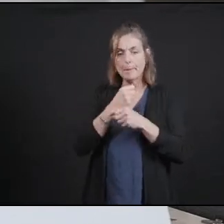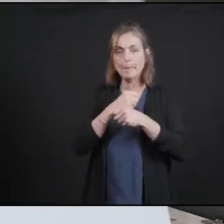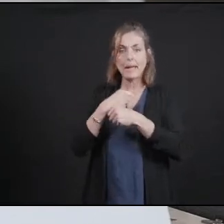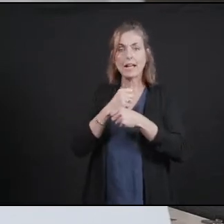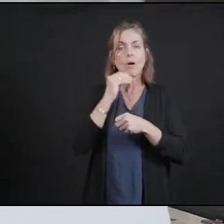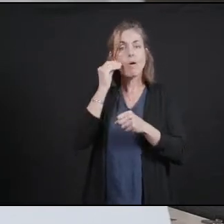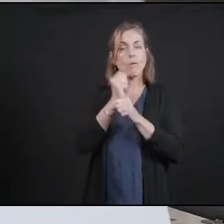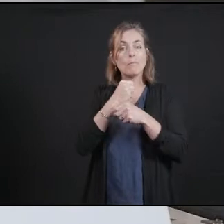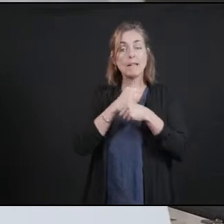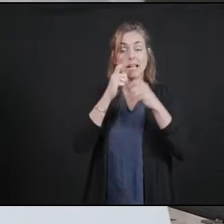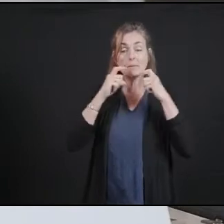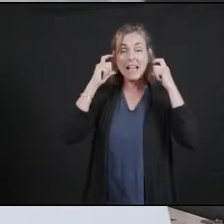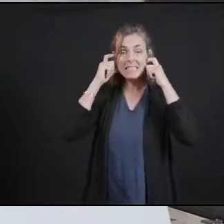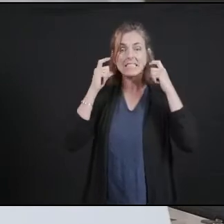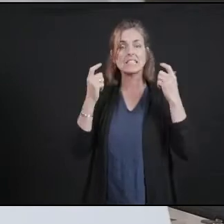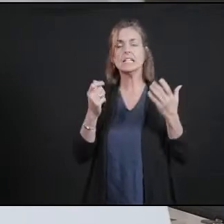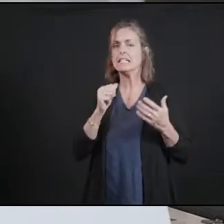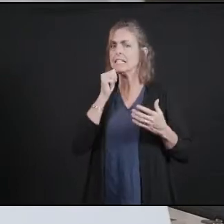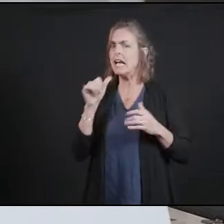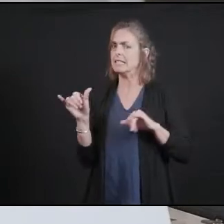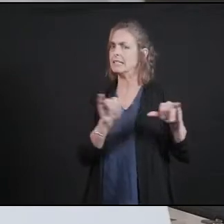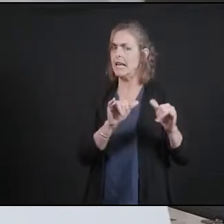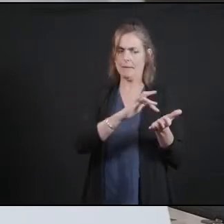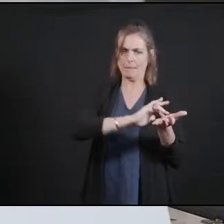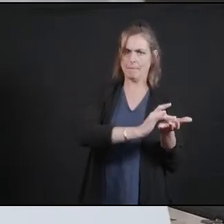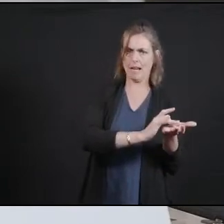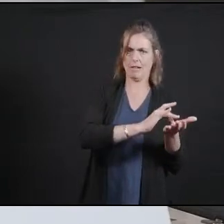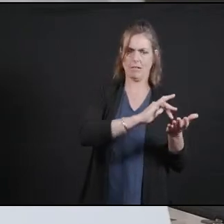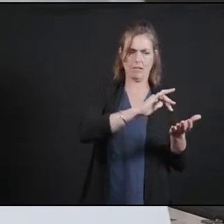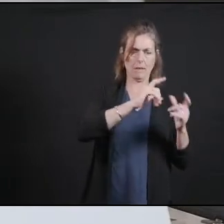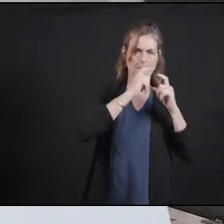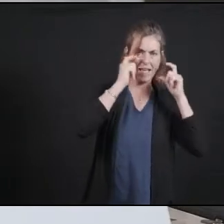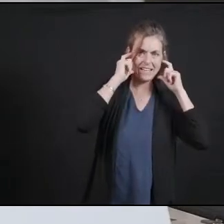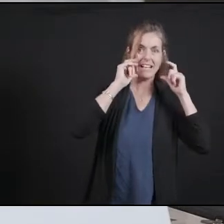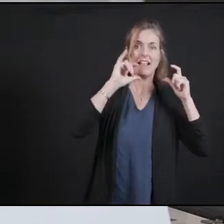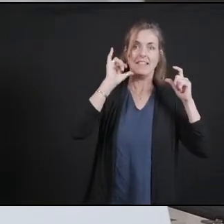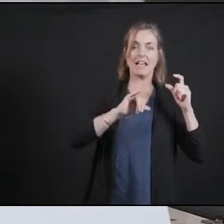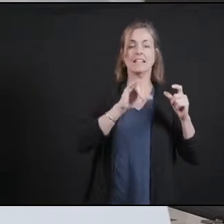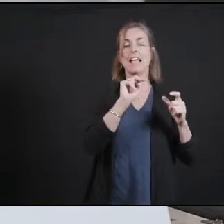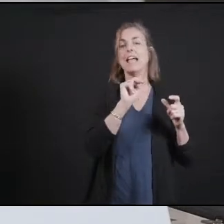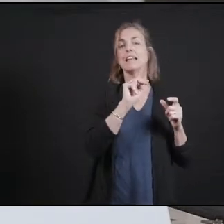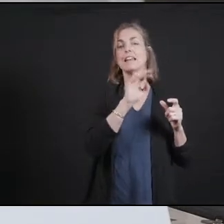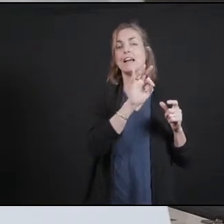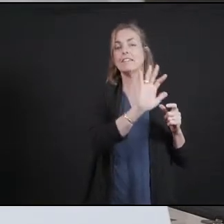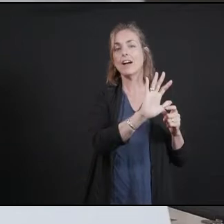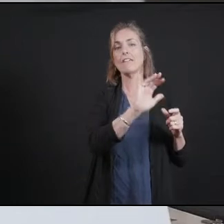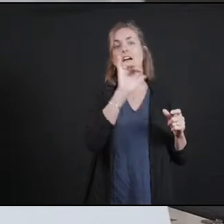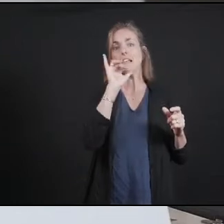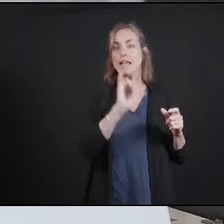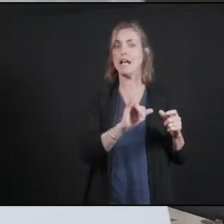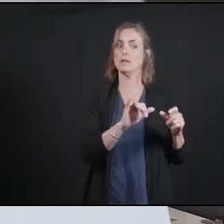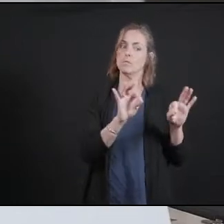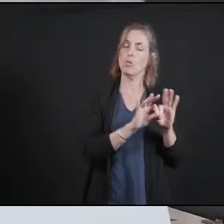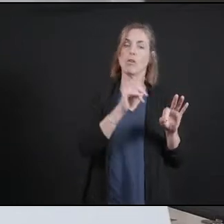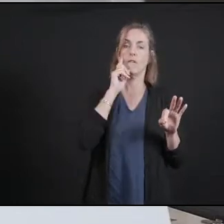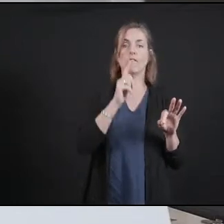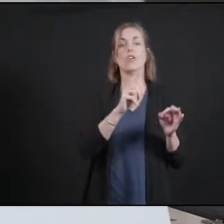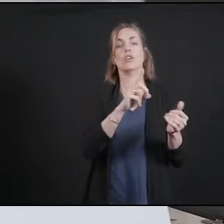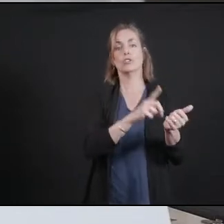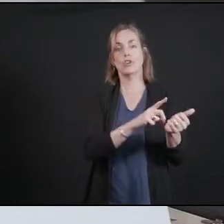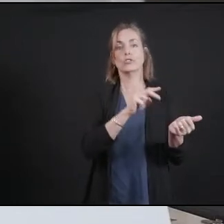people to avoid spreading the virus to others. Cloth masks are not considered an effective measure for yourself